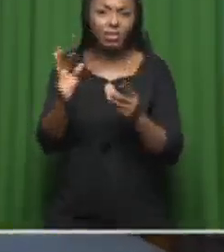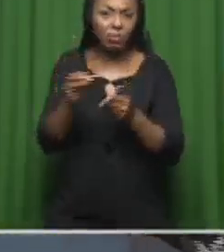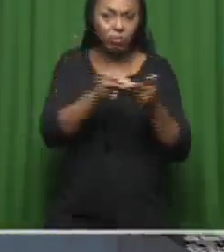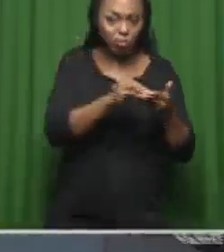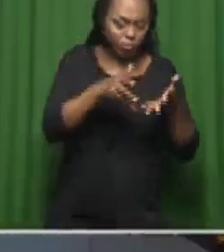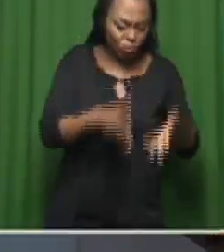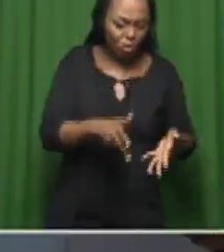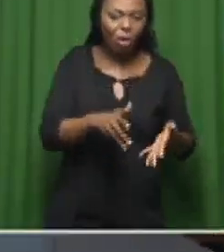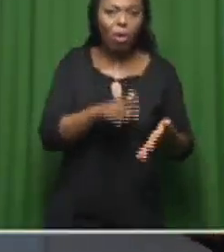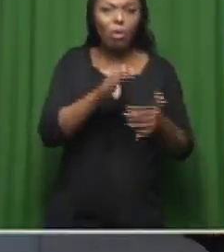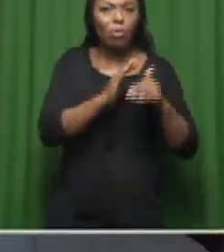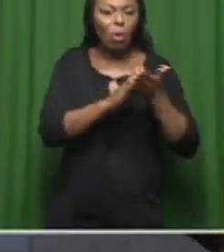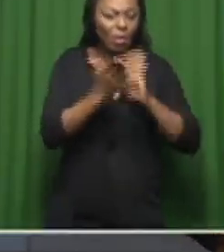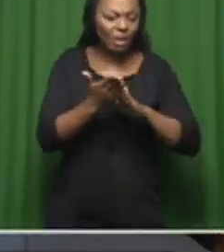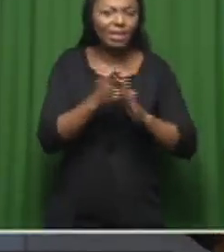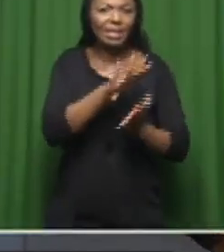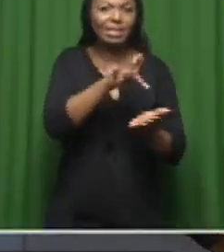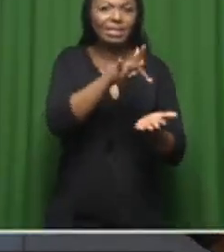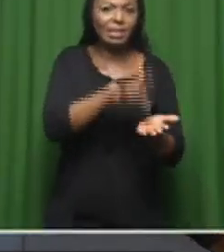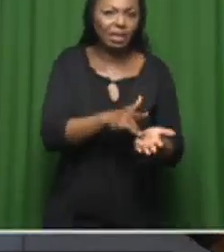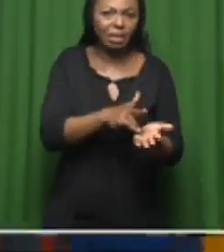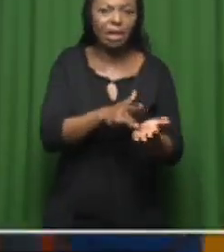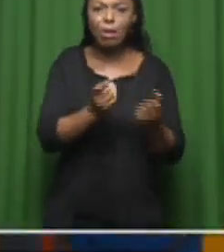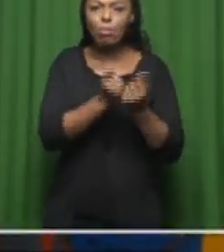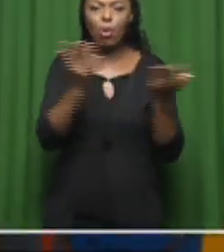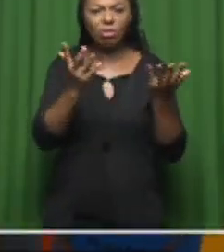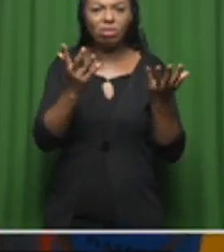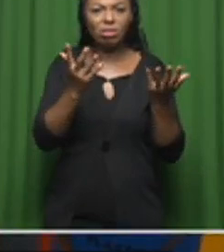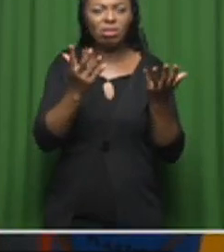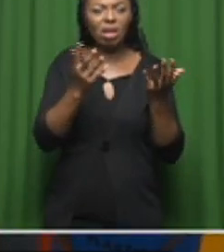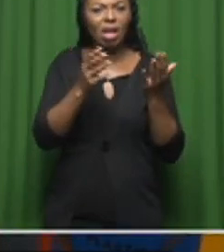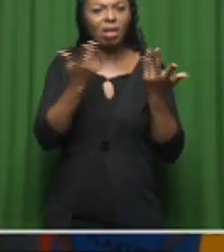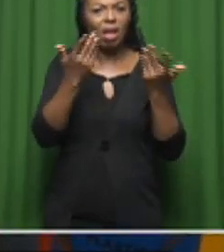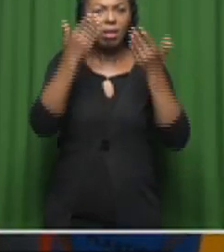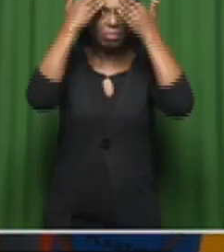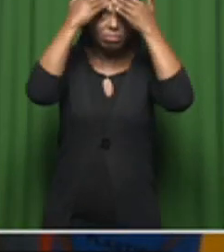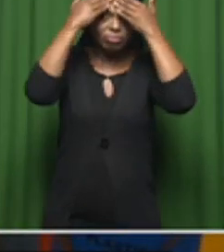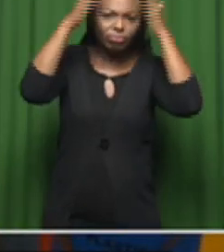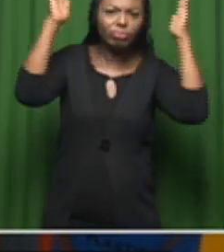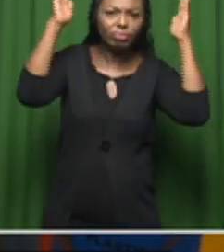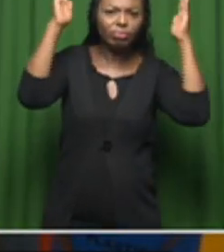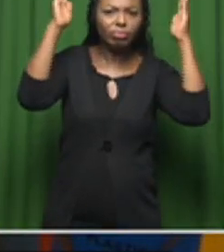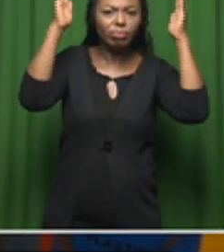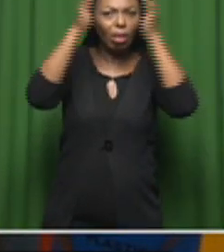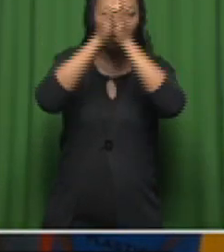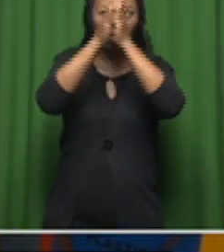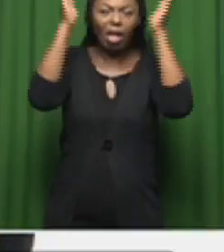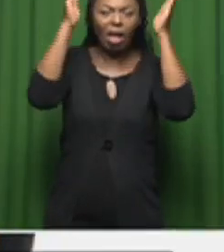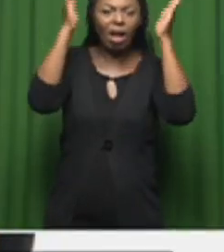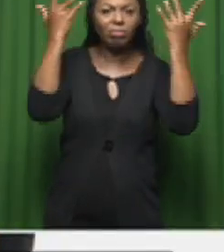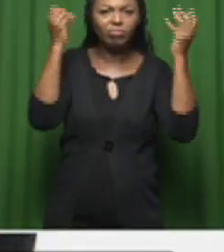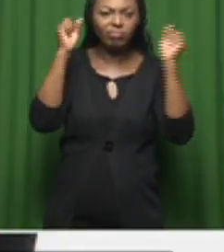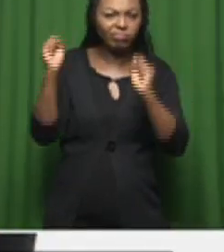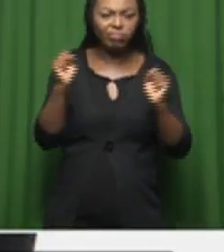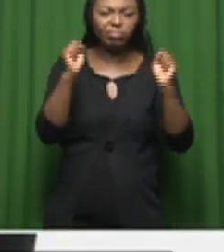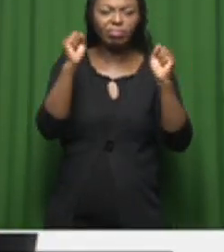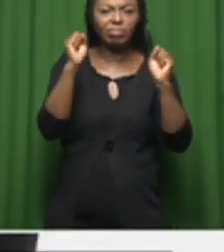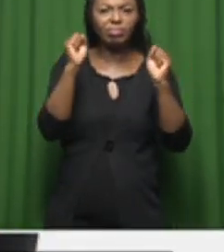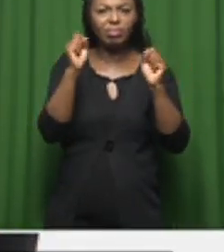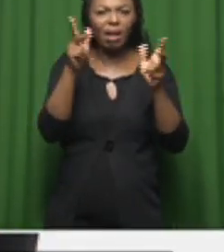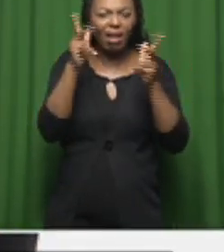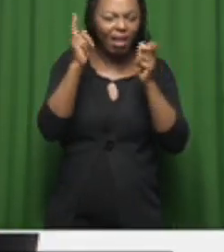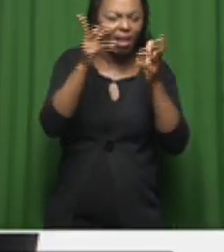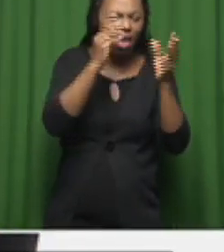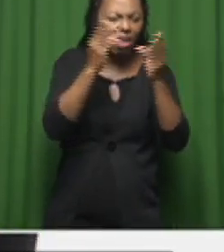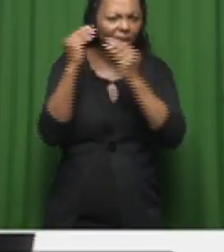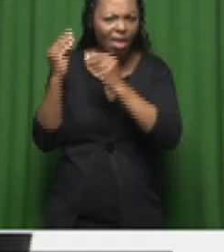an open-minded community center. I mean, kids here are not exposed to a lot of things. But as soon as you get here at Dlala Nje, you